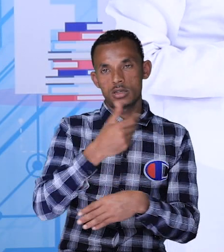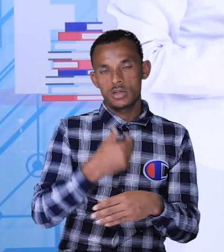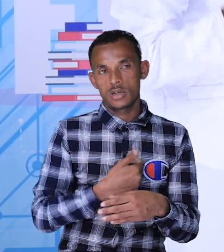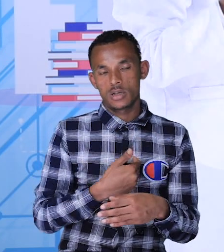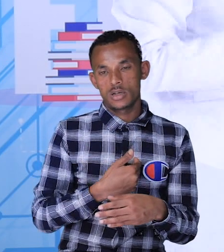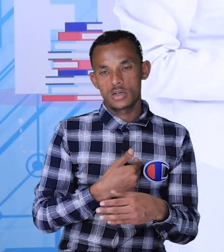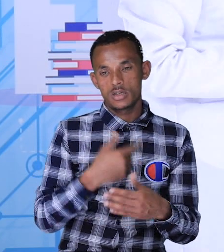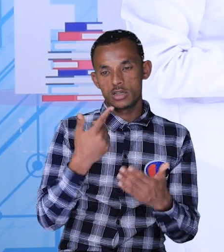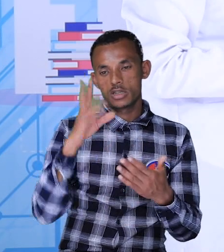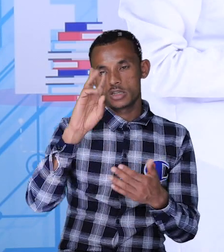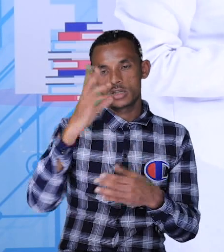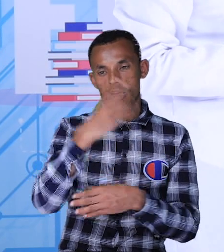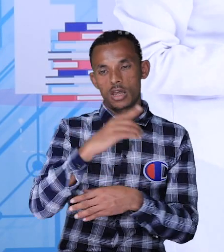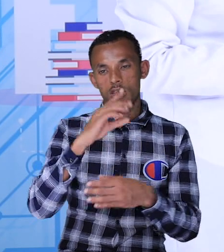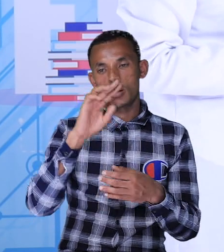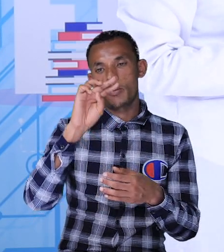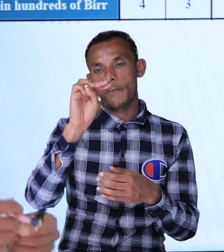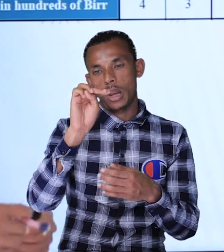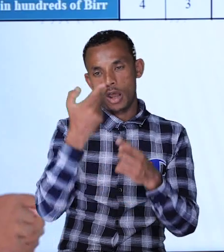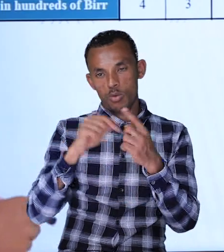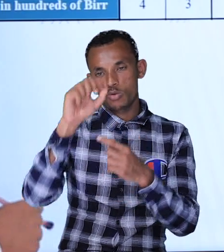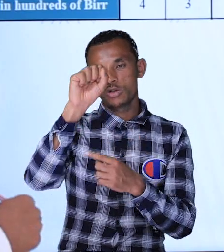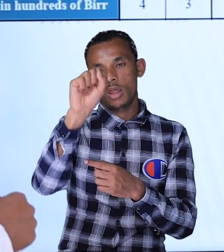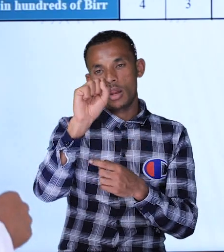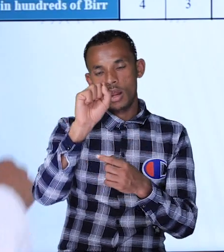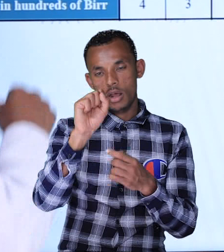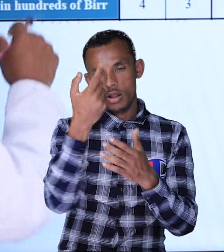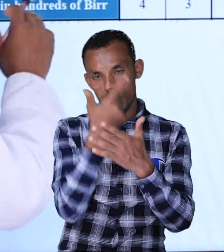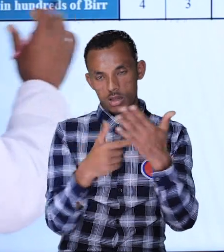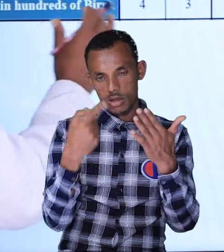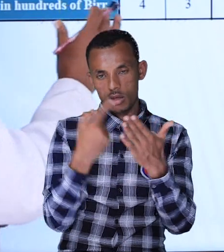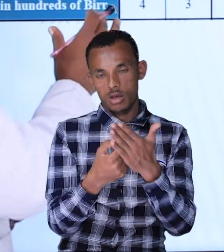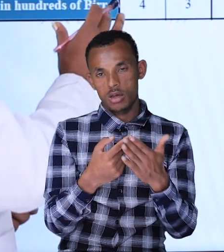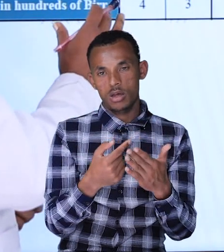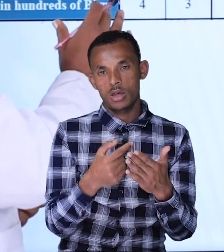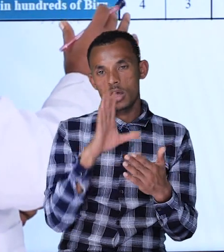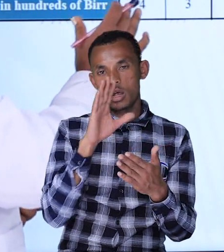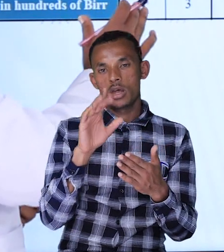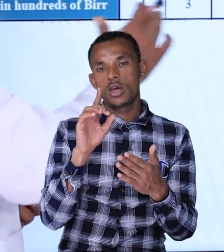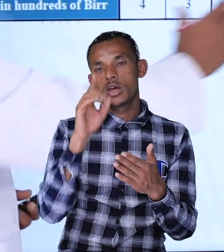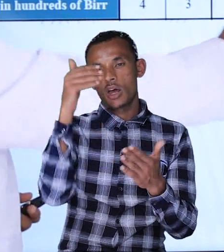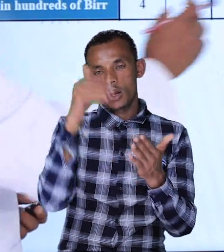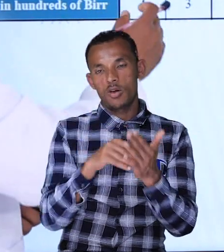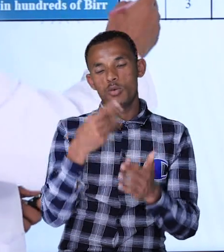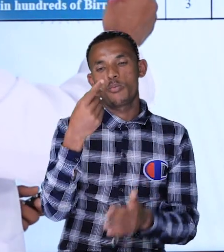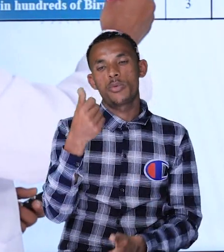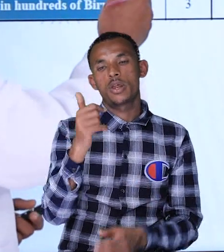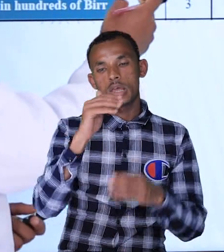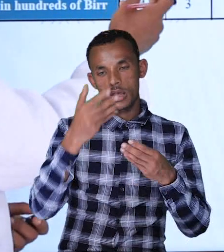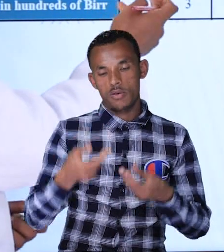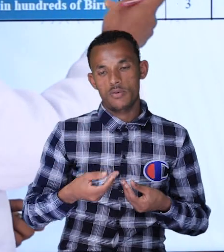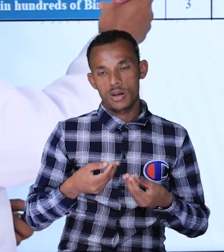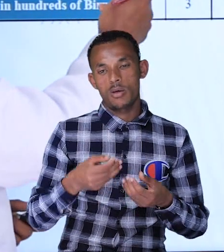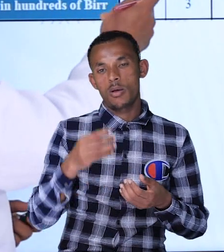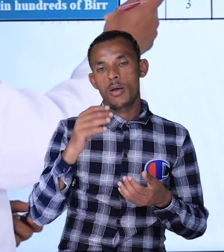here, 6 days from Monday to Saturday is listed here. And the sales in hundreds of birr is given. So